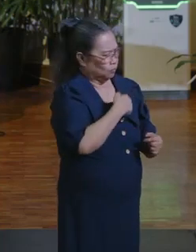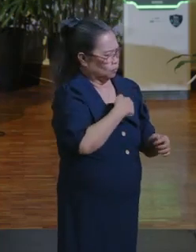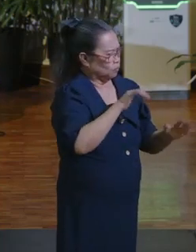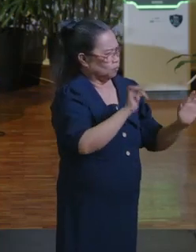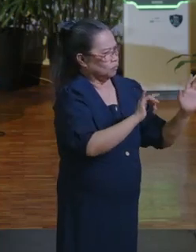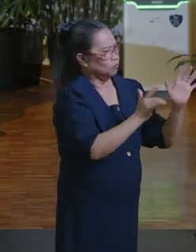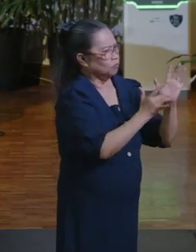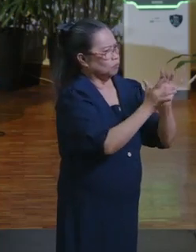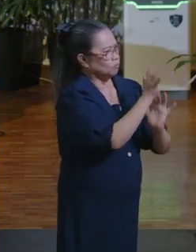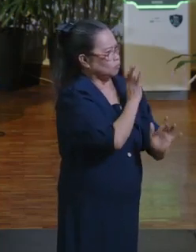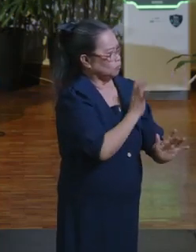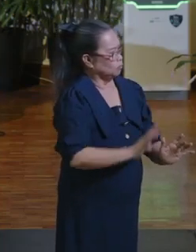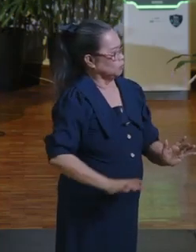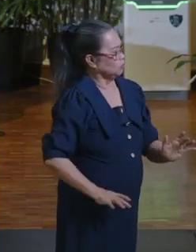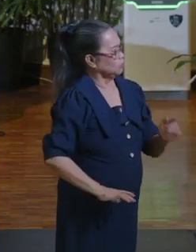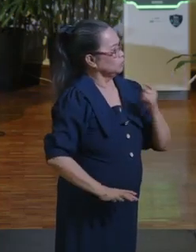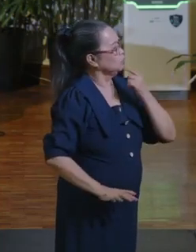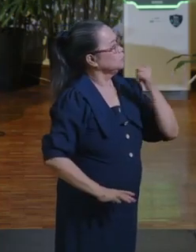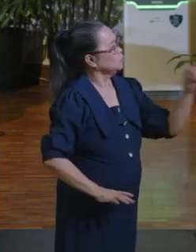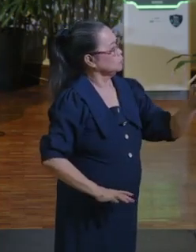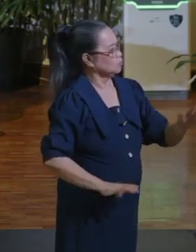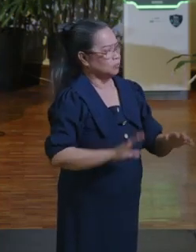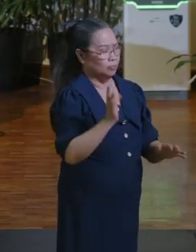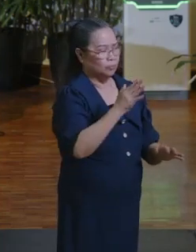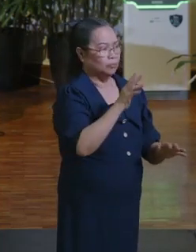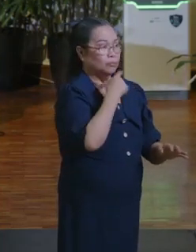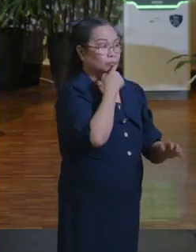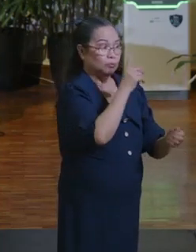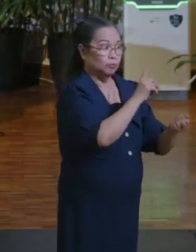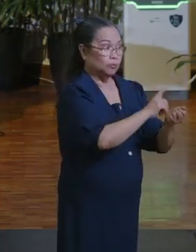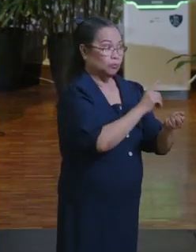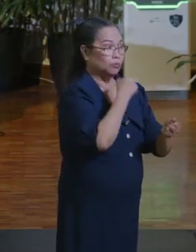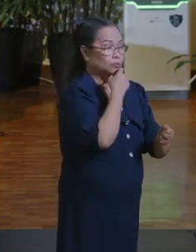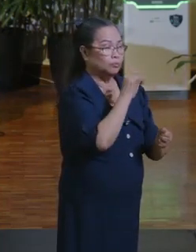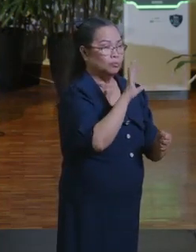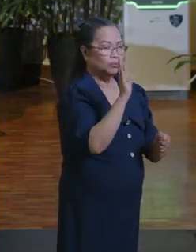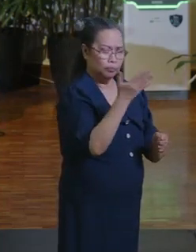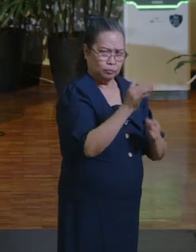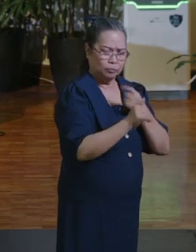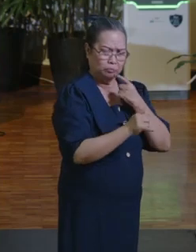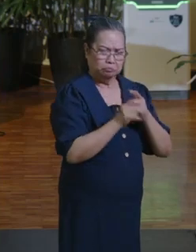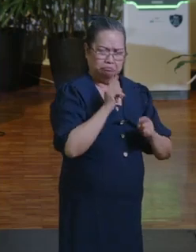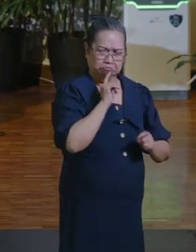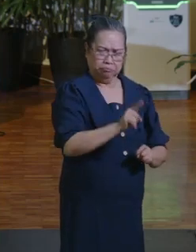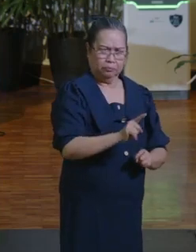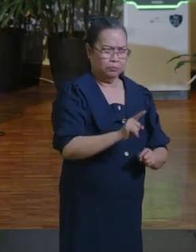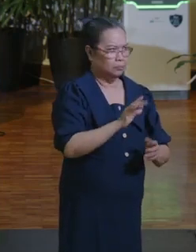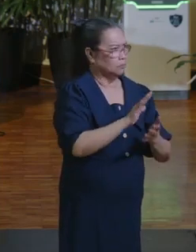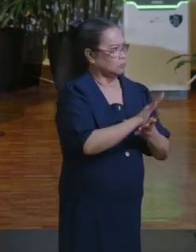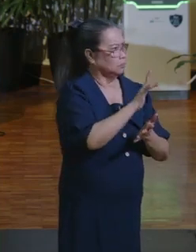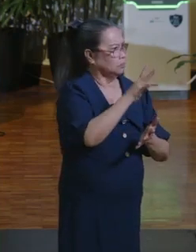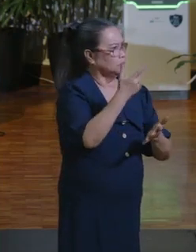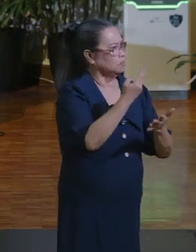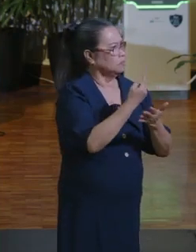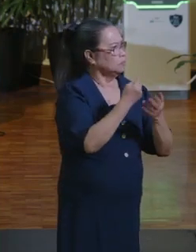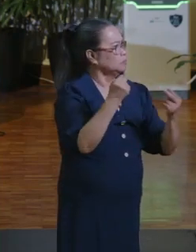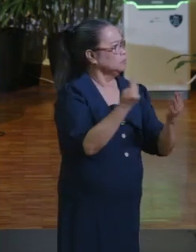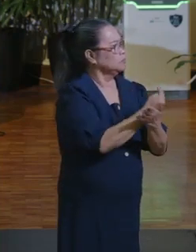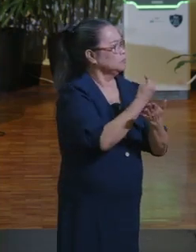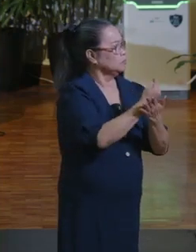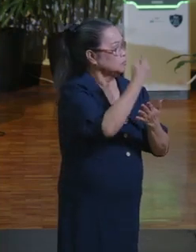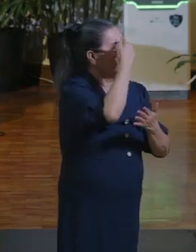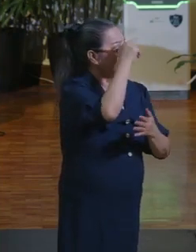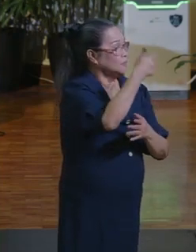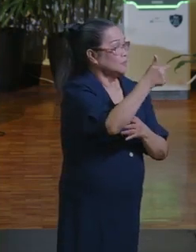Christ Jesus. Sabi ni Dr. Warren Wiersbe sa kanyang komentaryo, this must have been glorious news for